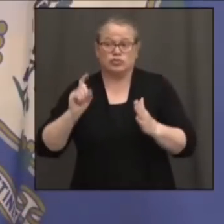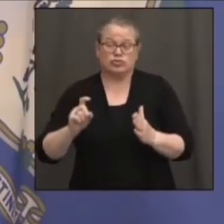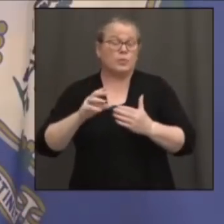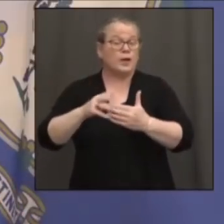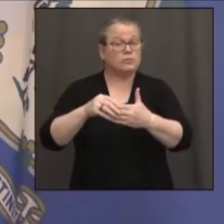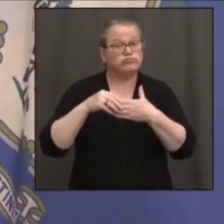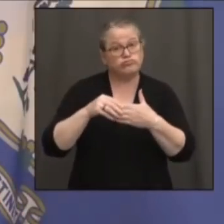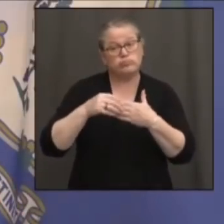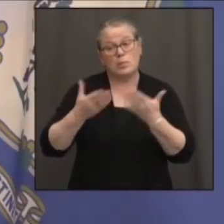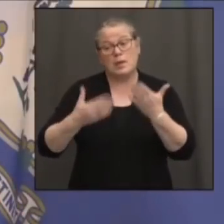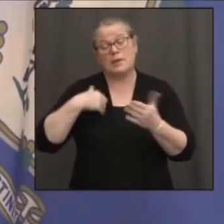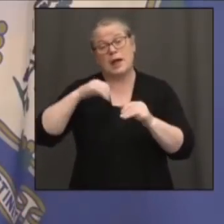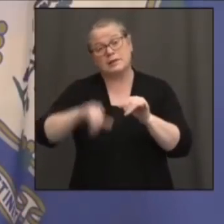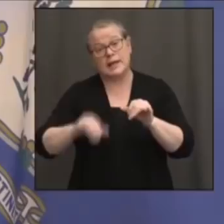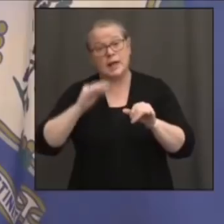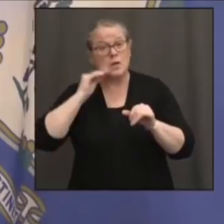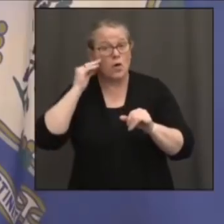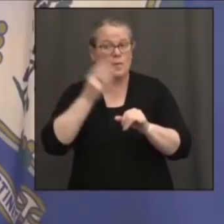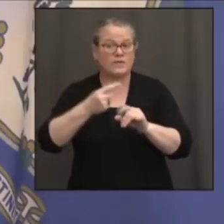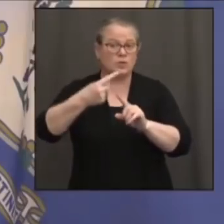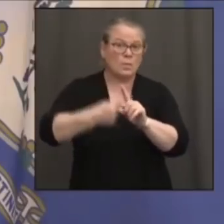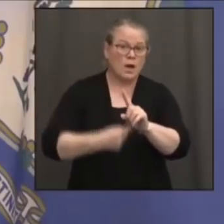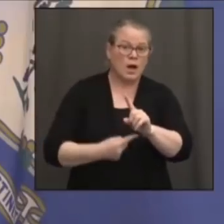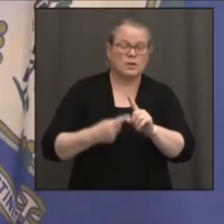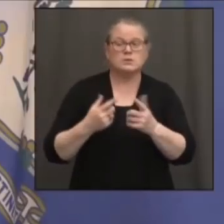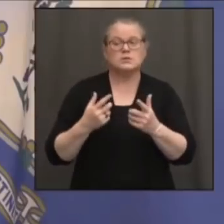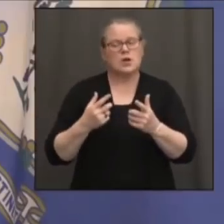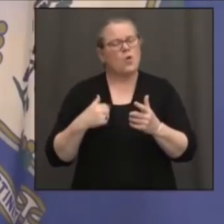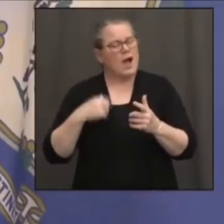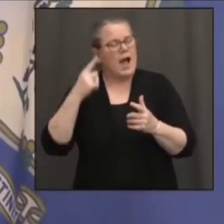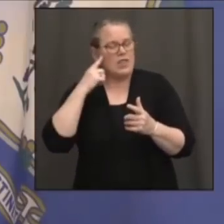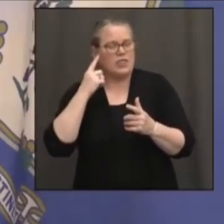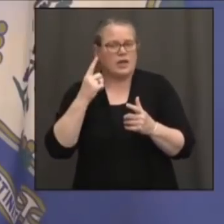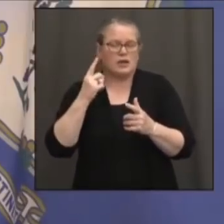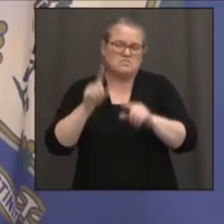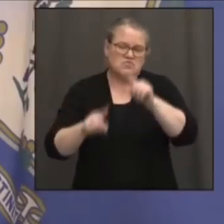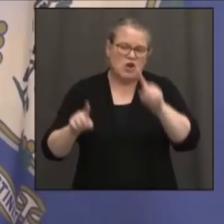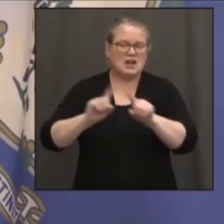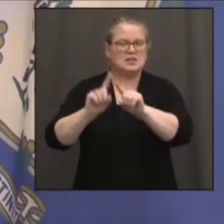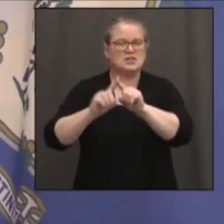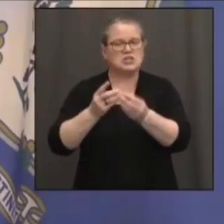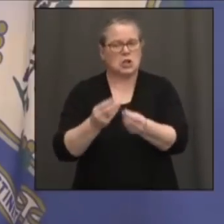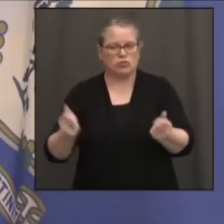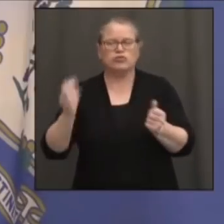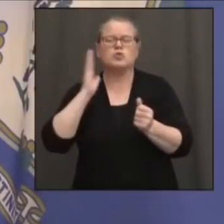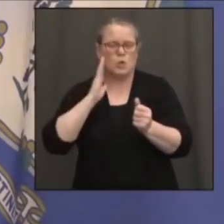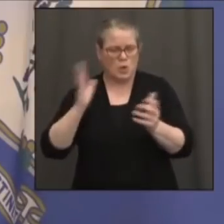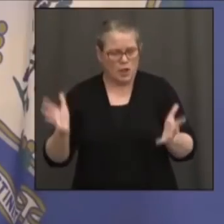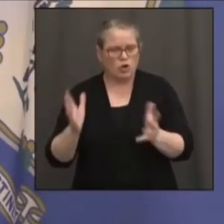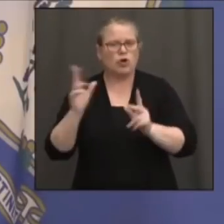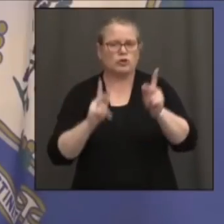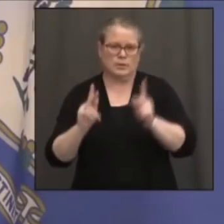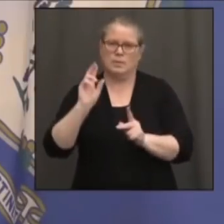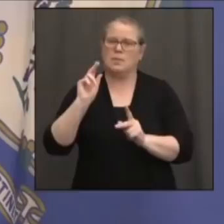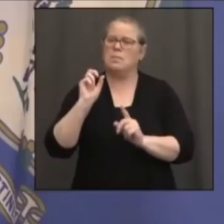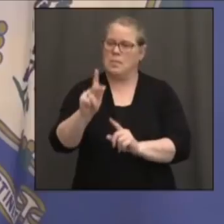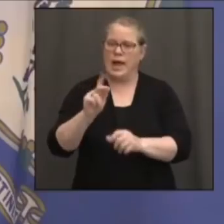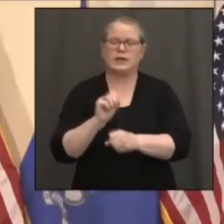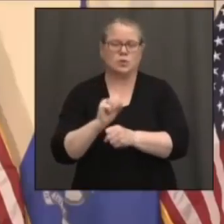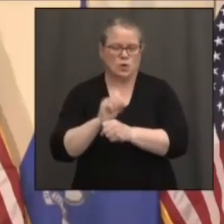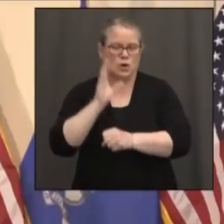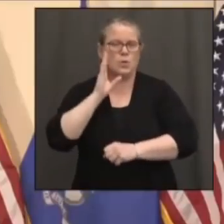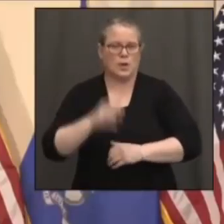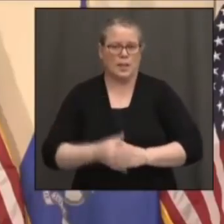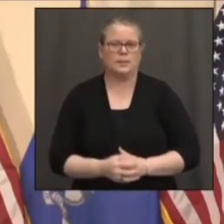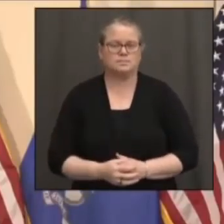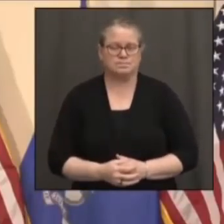extra couple of months given COVID. So I think there'll be a variety of solutions. We're going to get everybody back to work. Got it. And